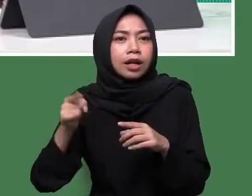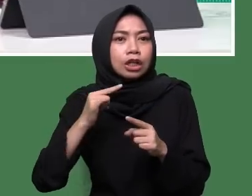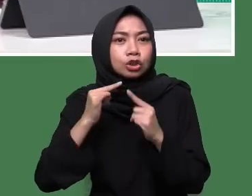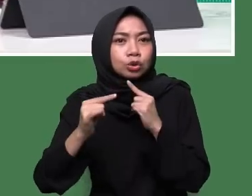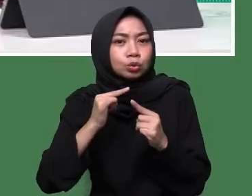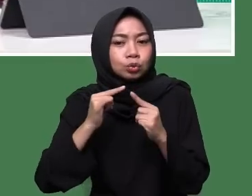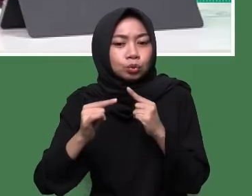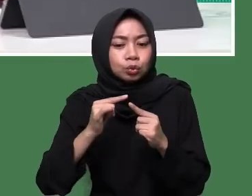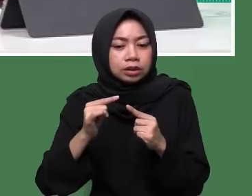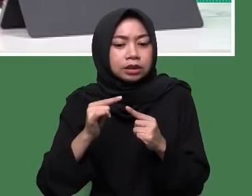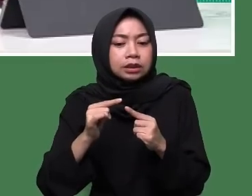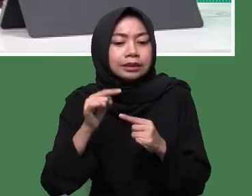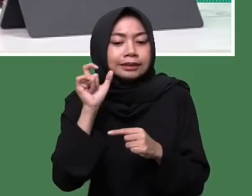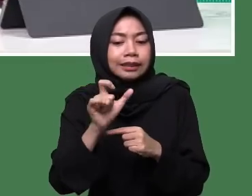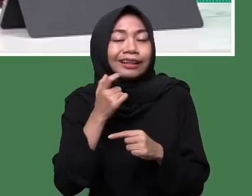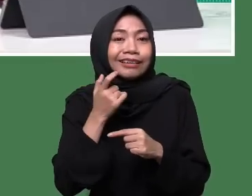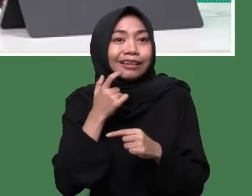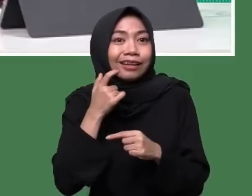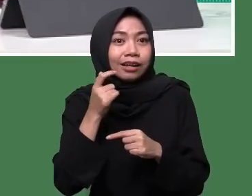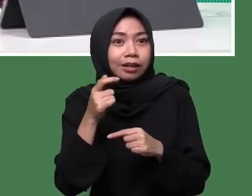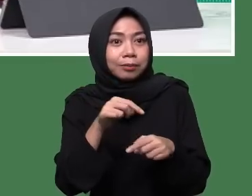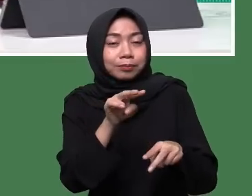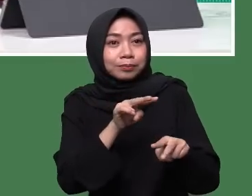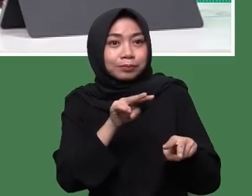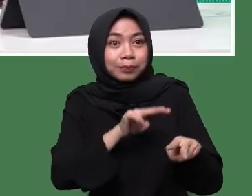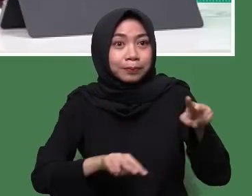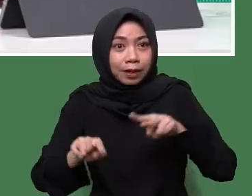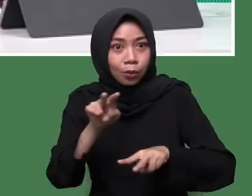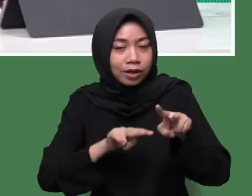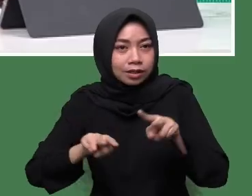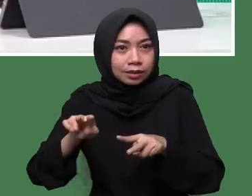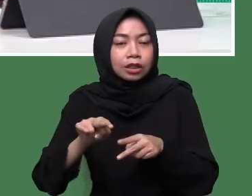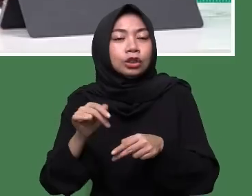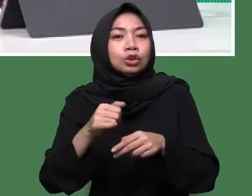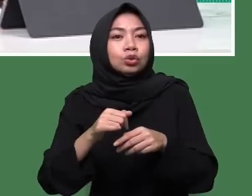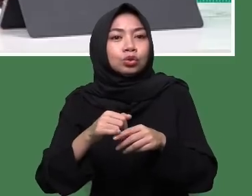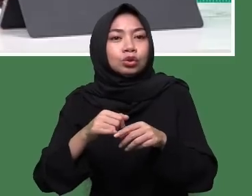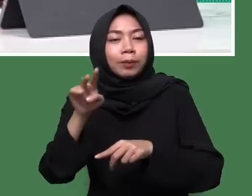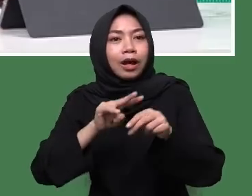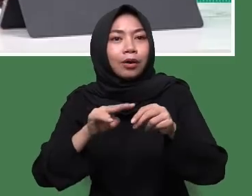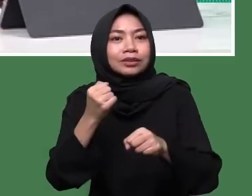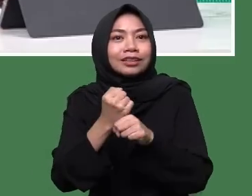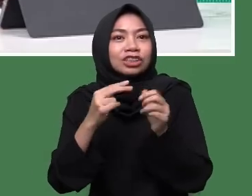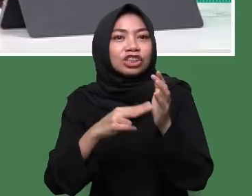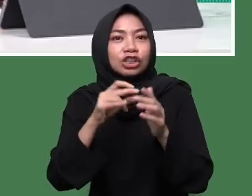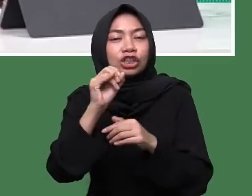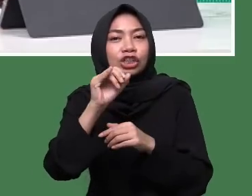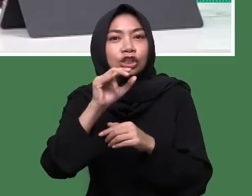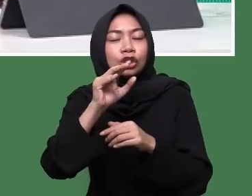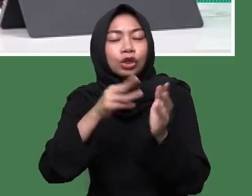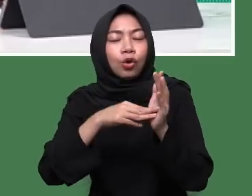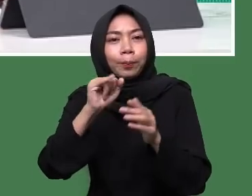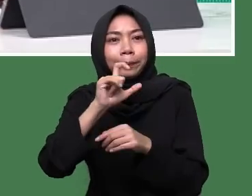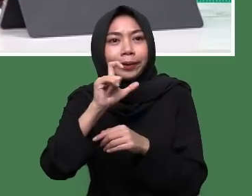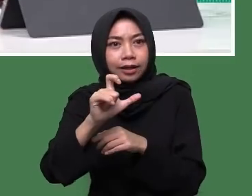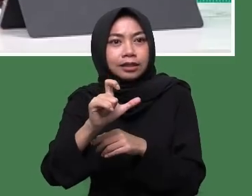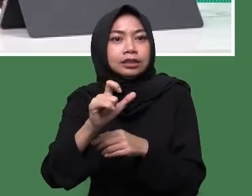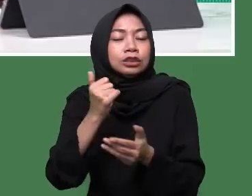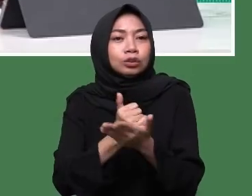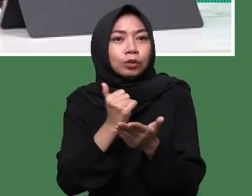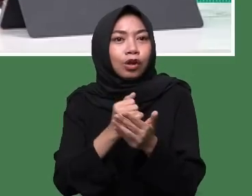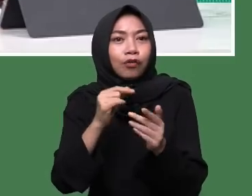the surveillance, including genomic surveillance, to make sure that we understand that the virus circulating